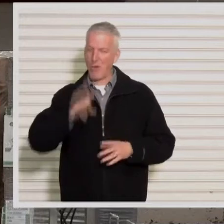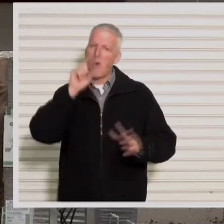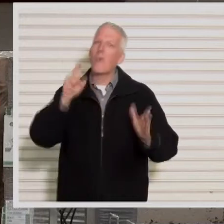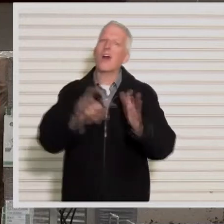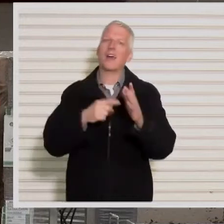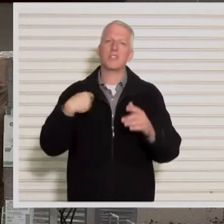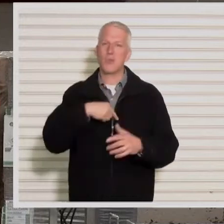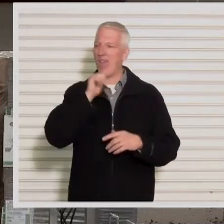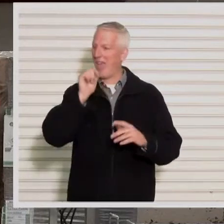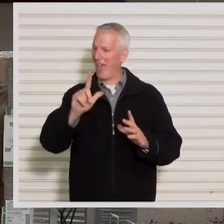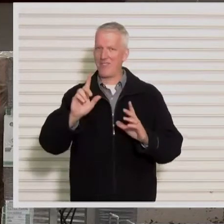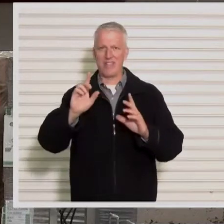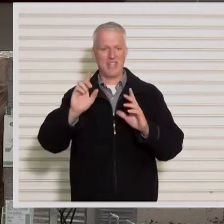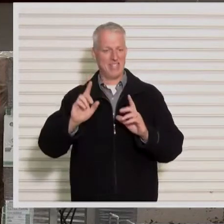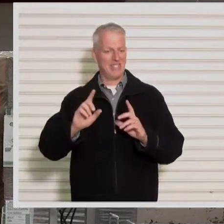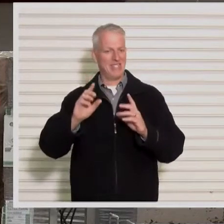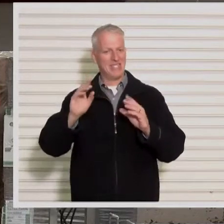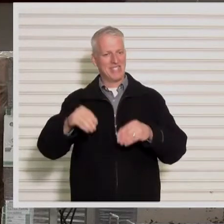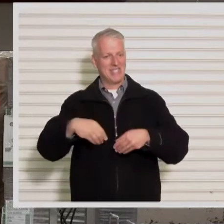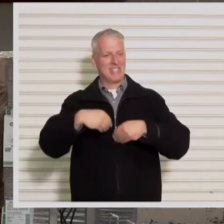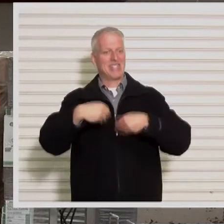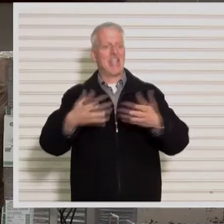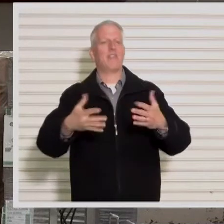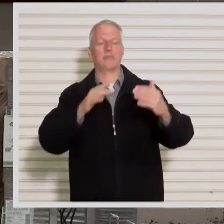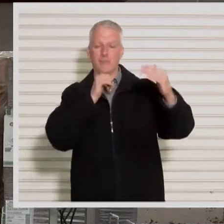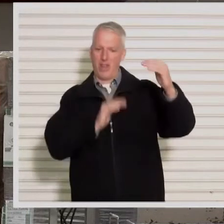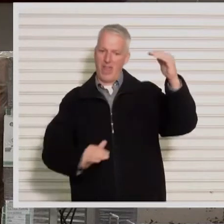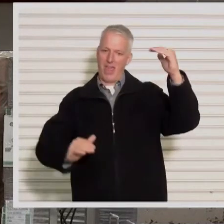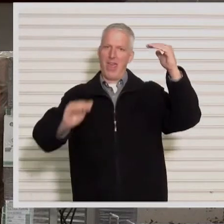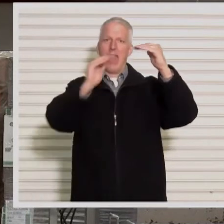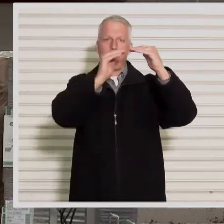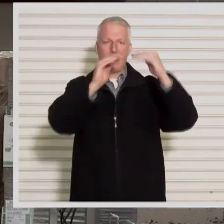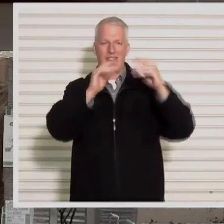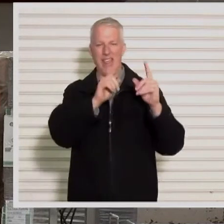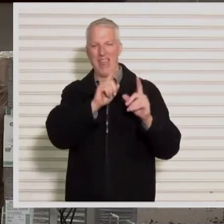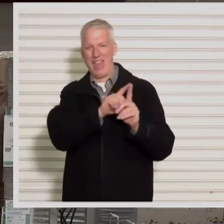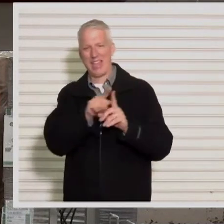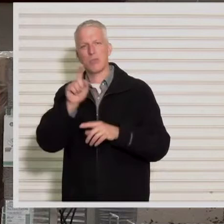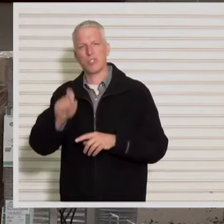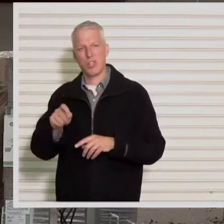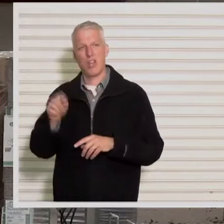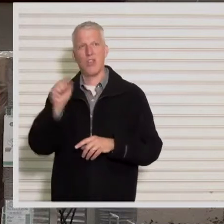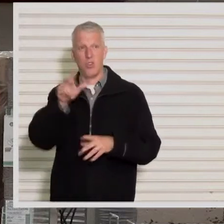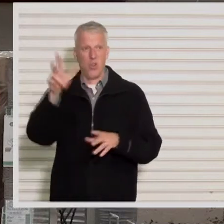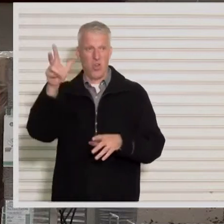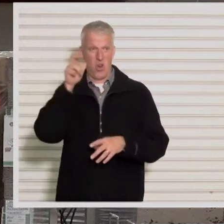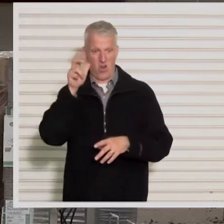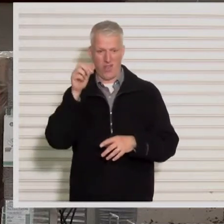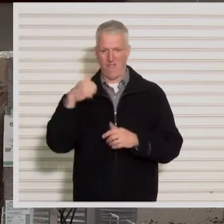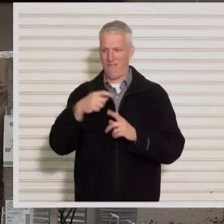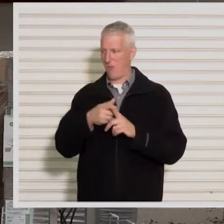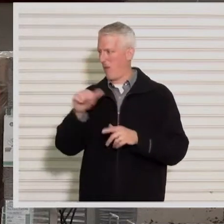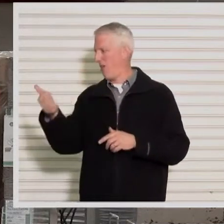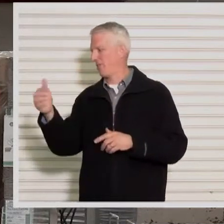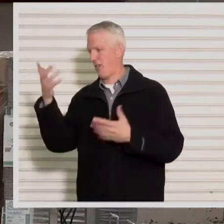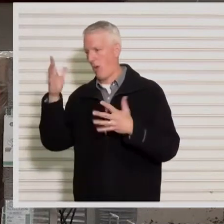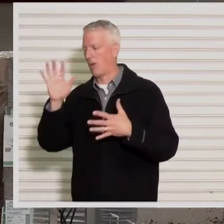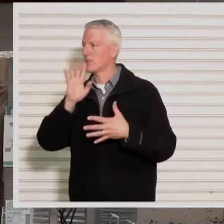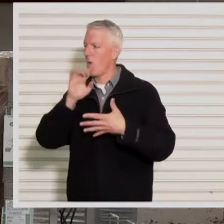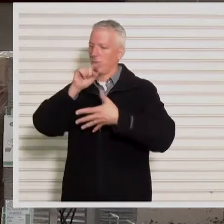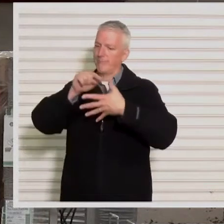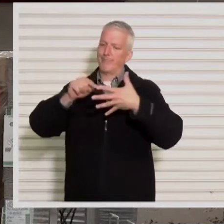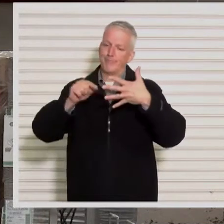we haven't delivered on equity like we should, like we must, and it's not lost on me. You heard it from every single person that